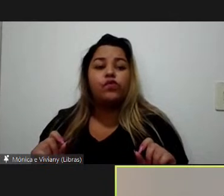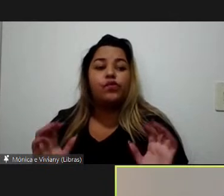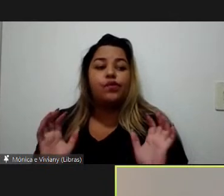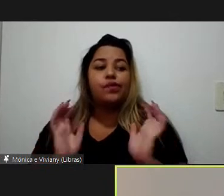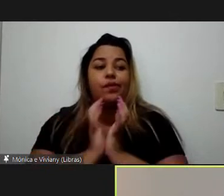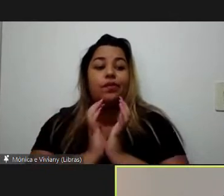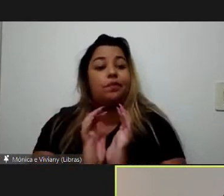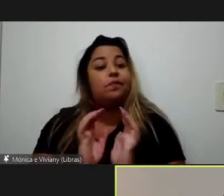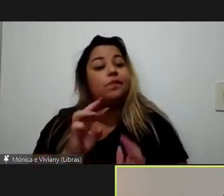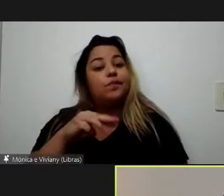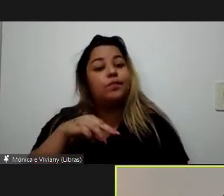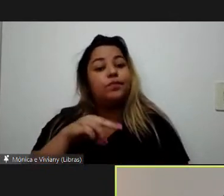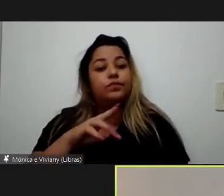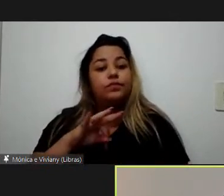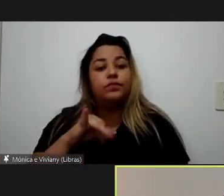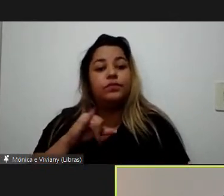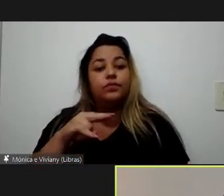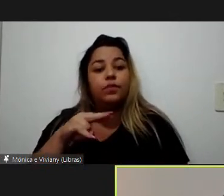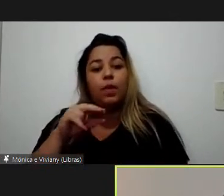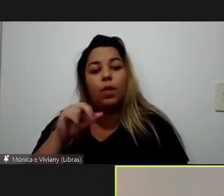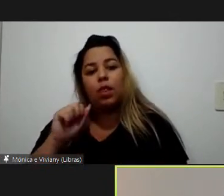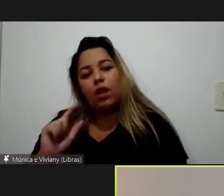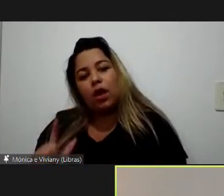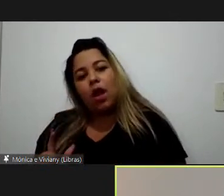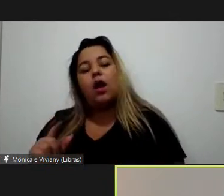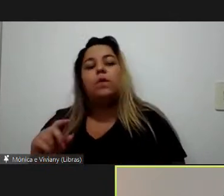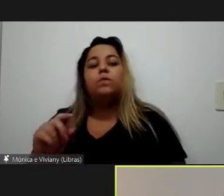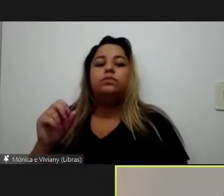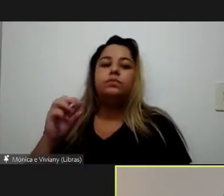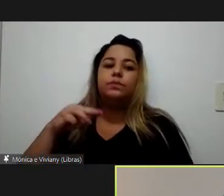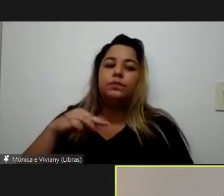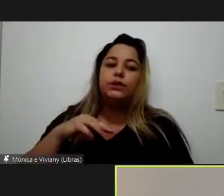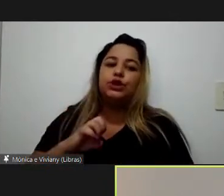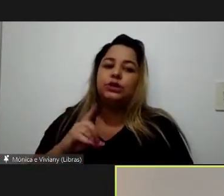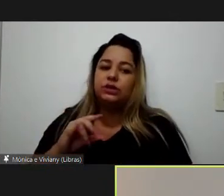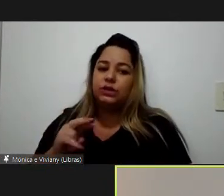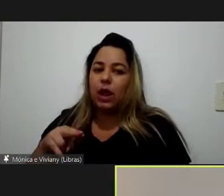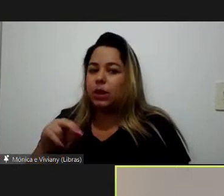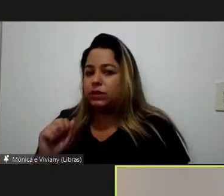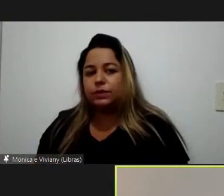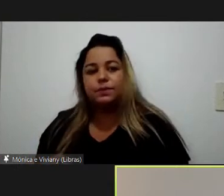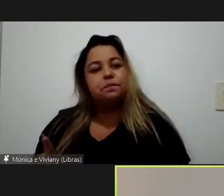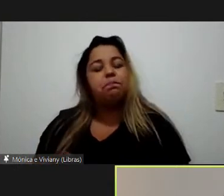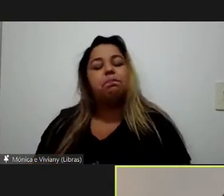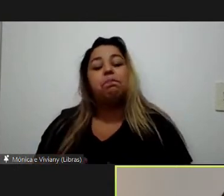also of social medicine and the social determinants of health, and to